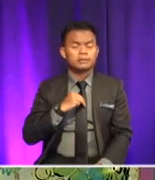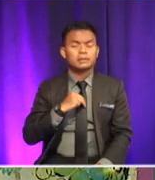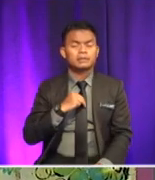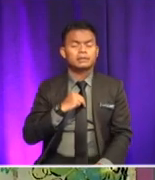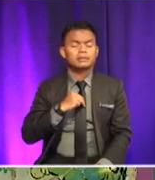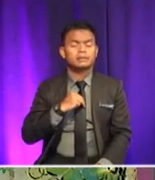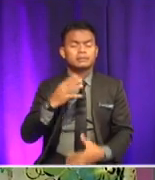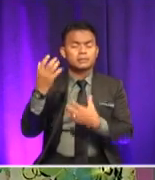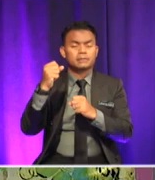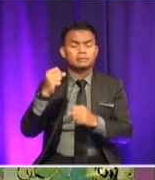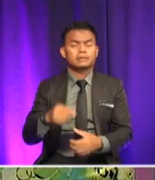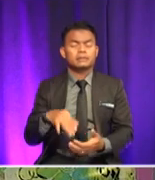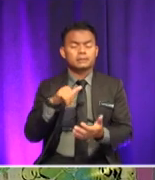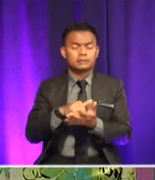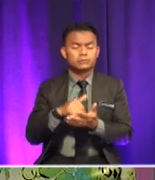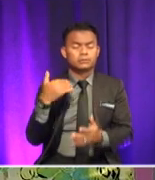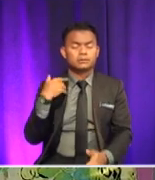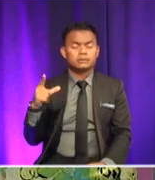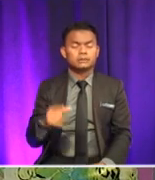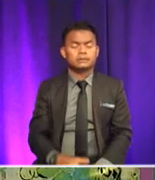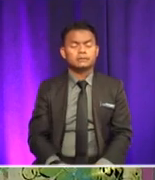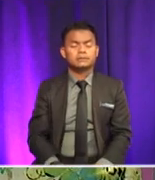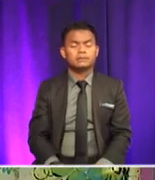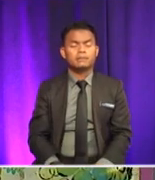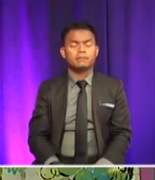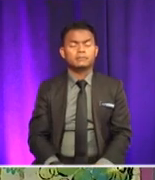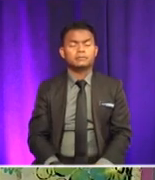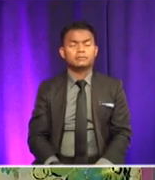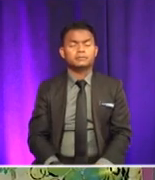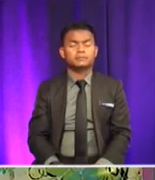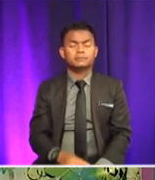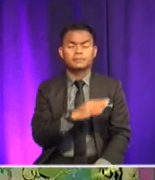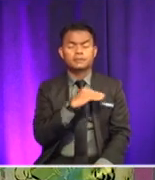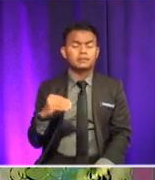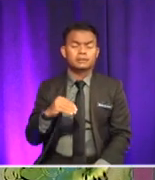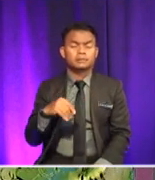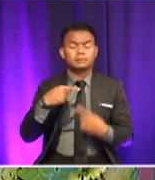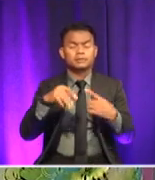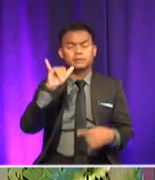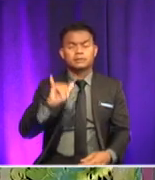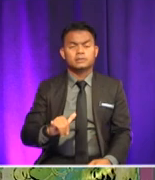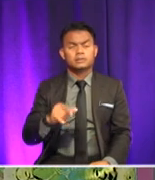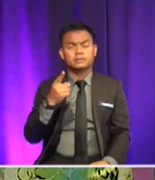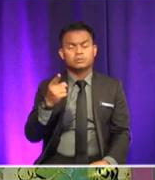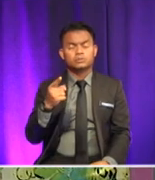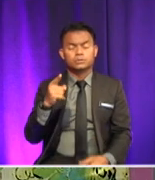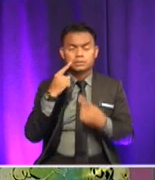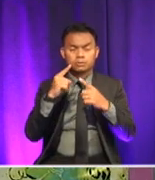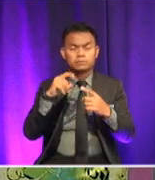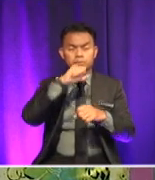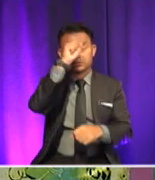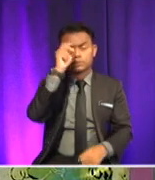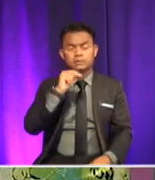very, very important phrases for you to use when you are answering this kind of question.